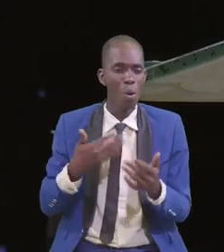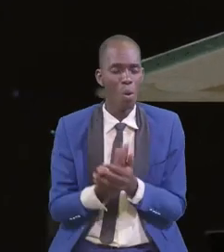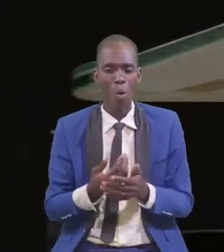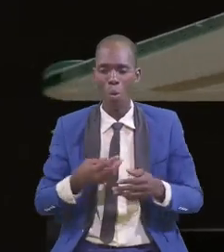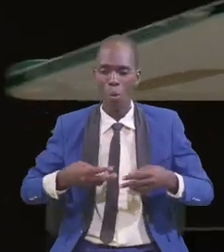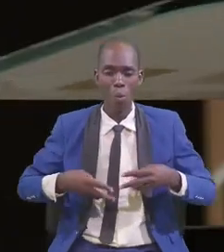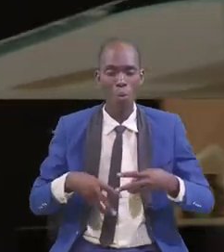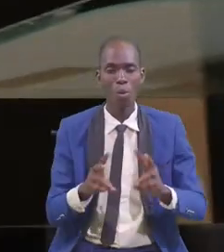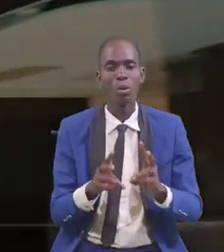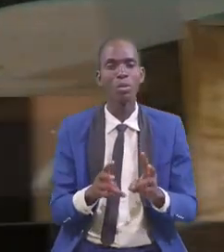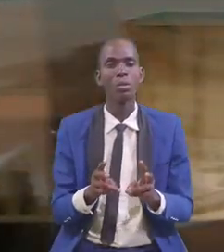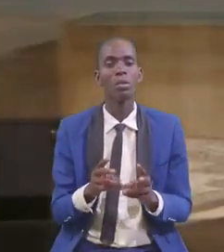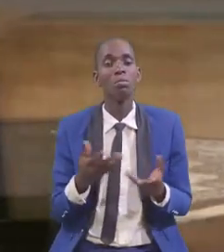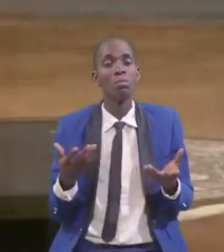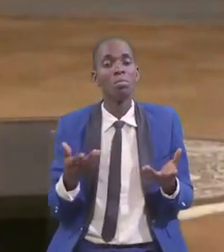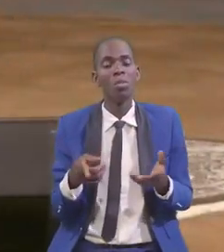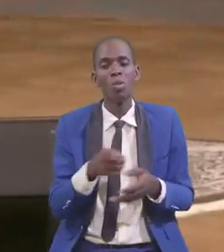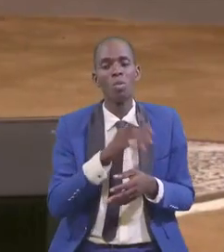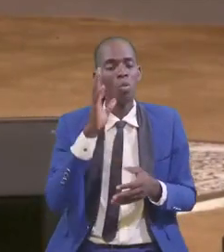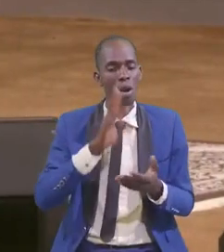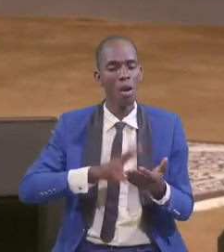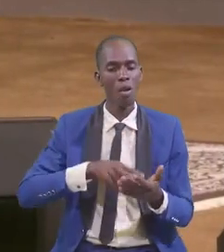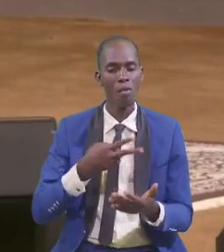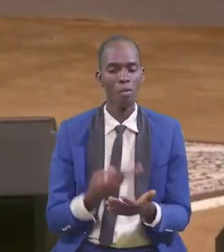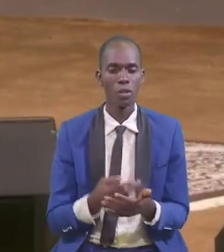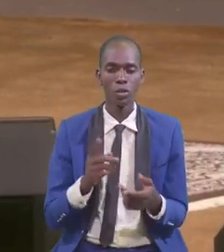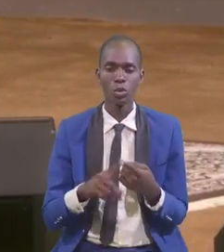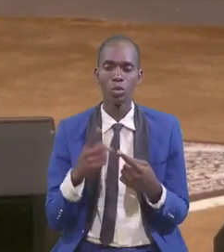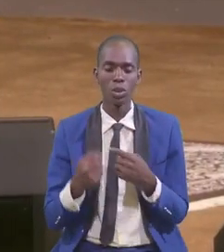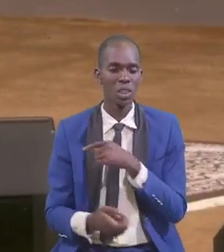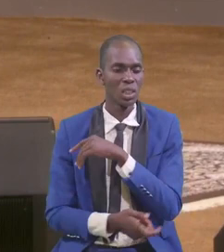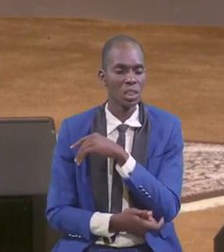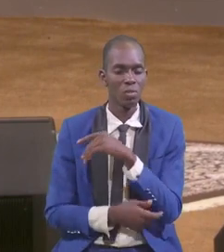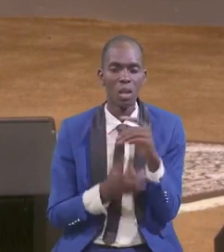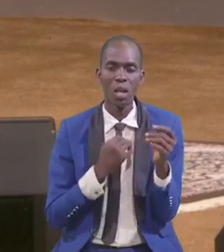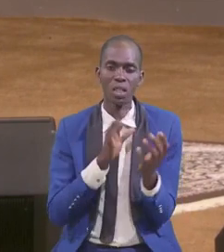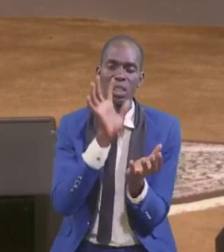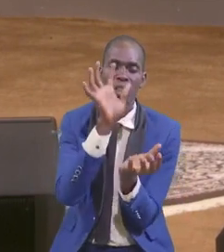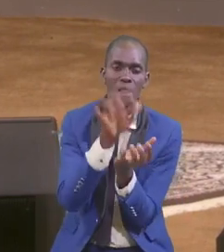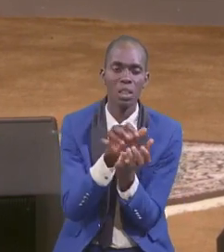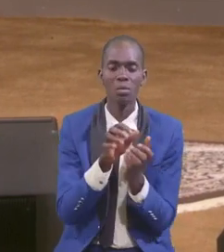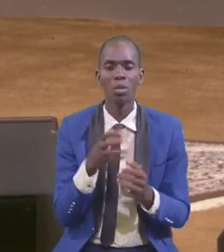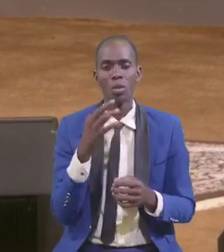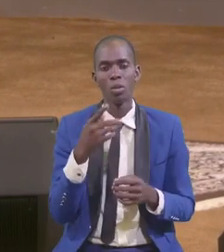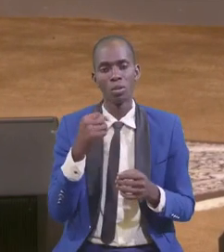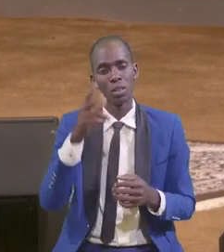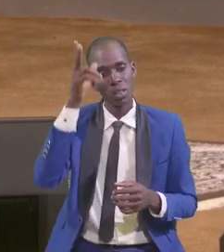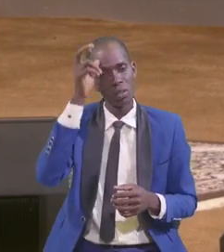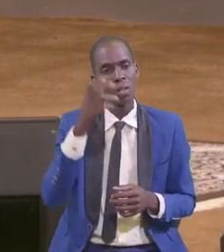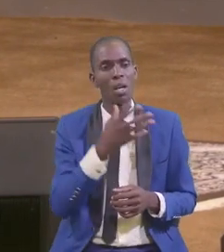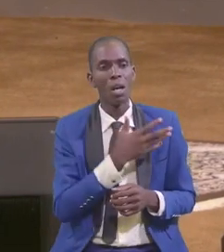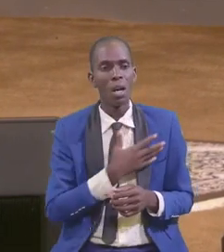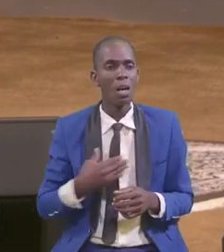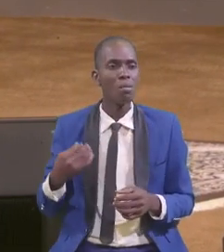fall into temptation and a snare, and into many foolish and hurtful